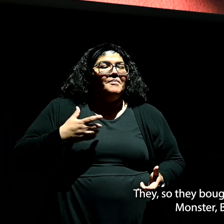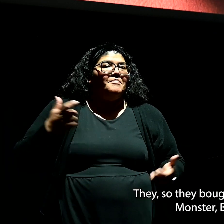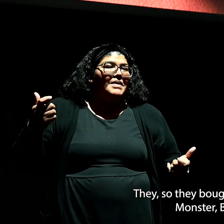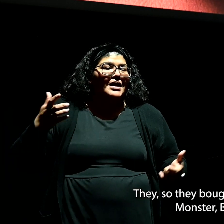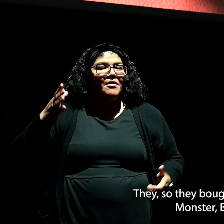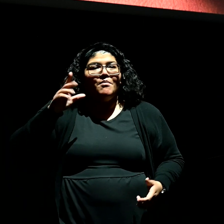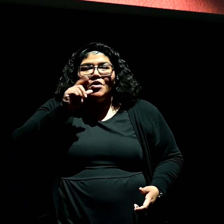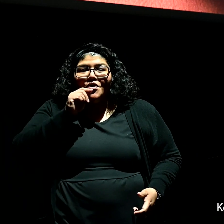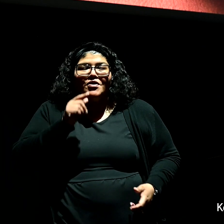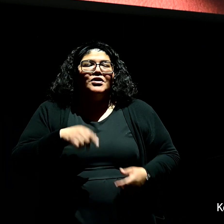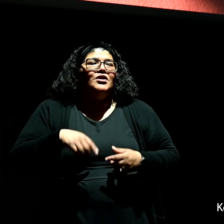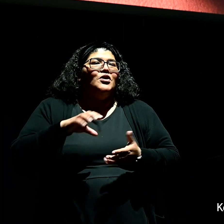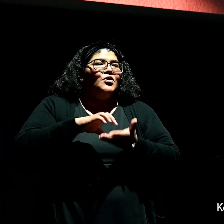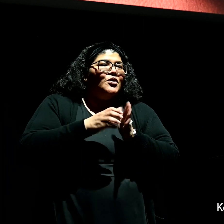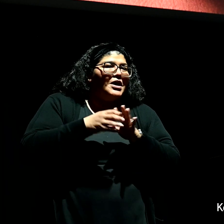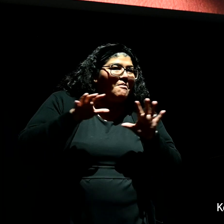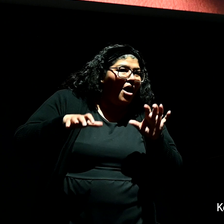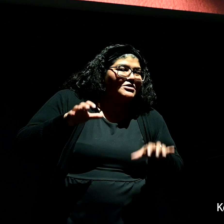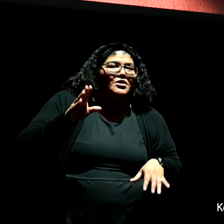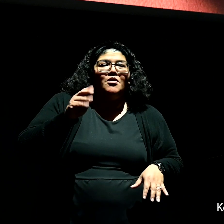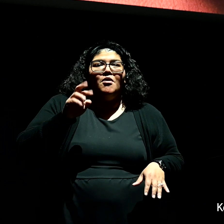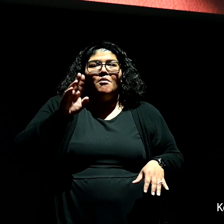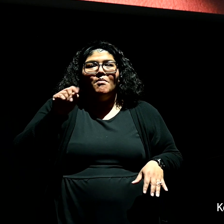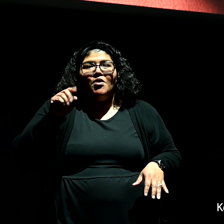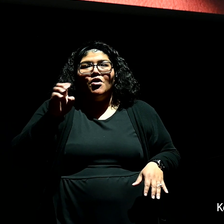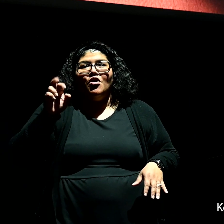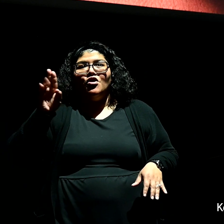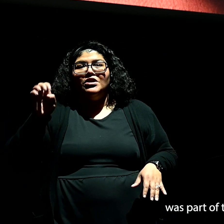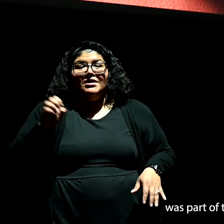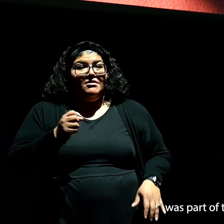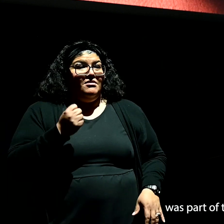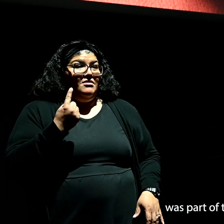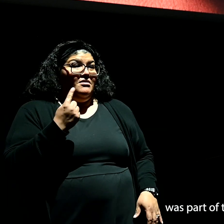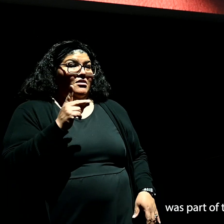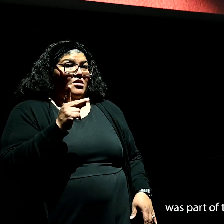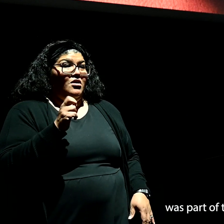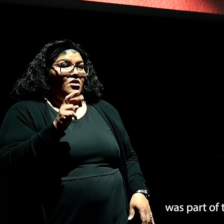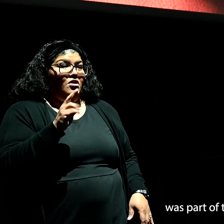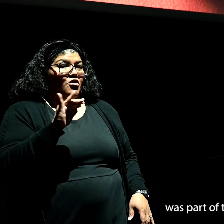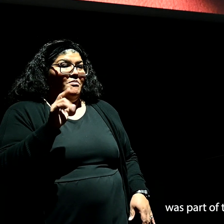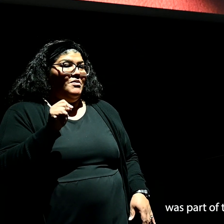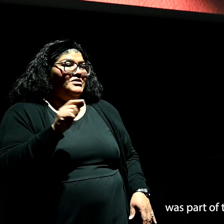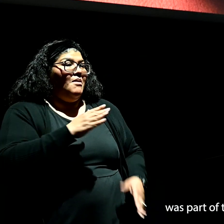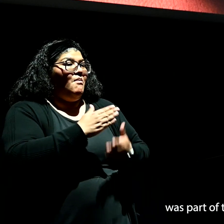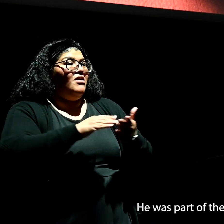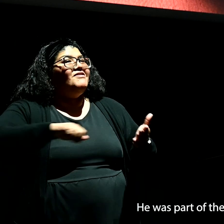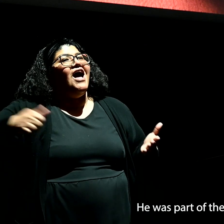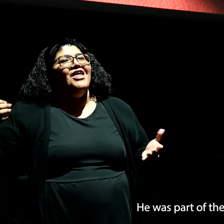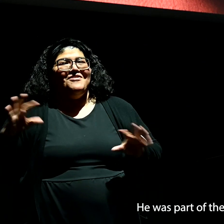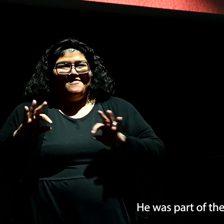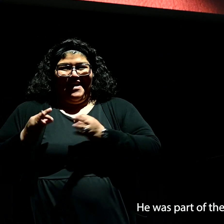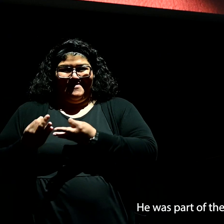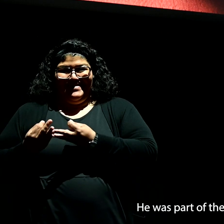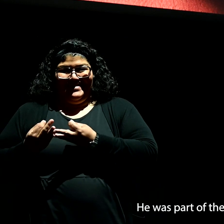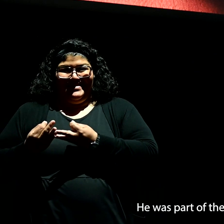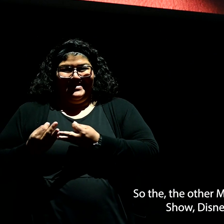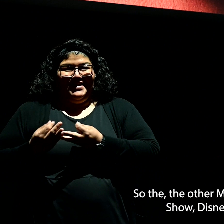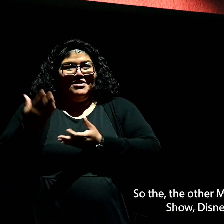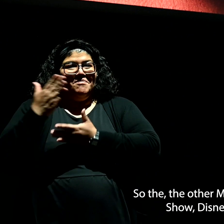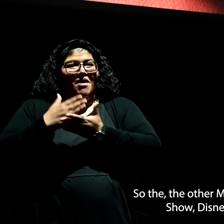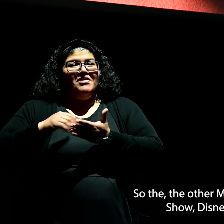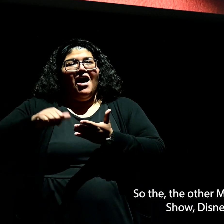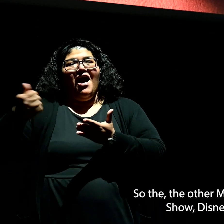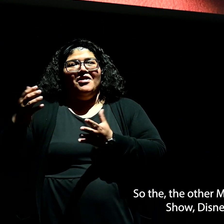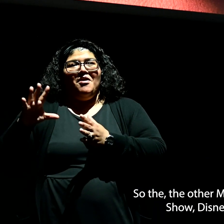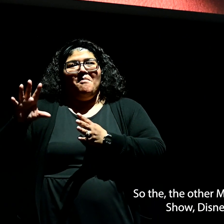Monster, Bert and Ernie. Kermit was part of the other family. He was part of the other Muppet family.